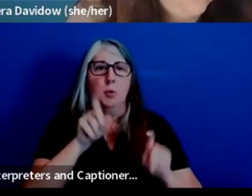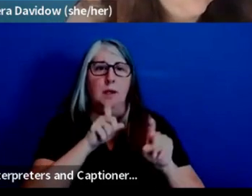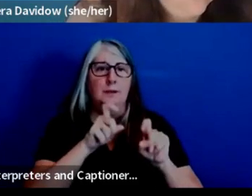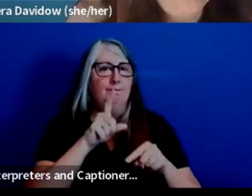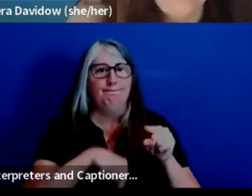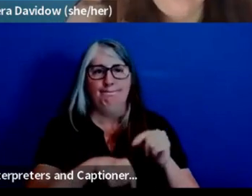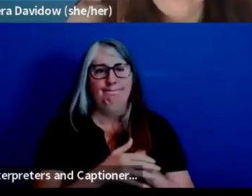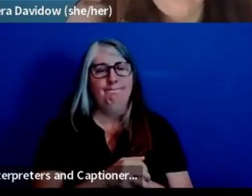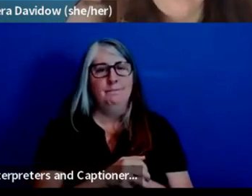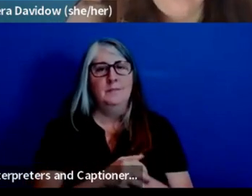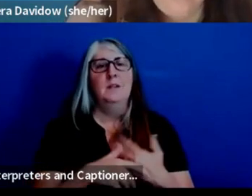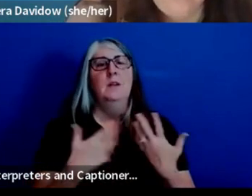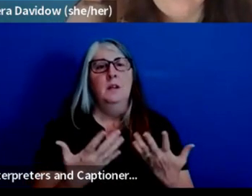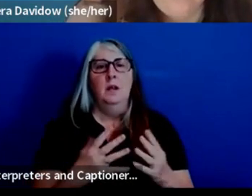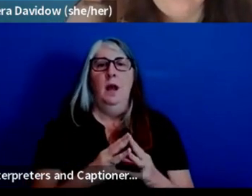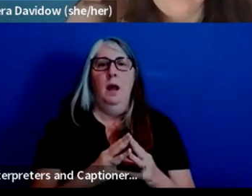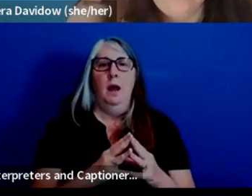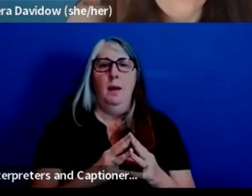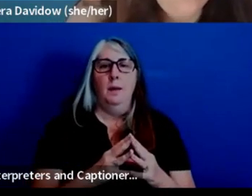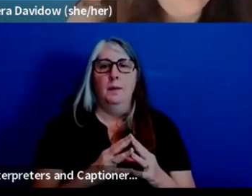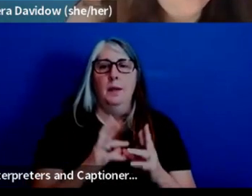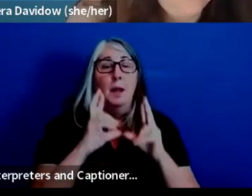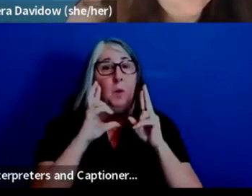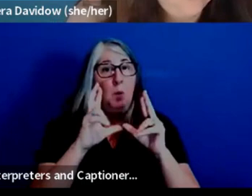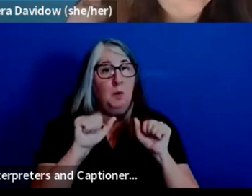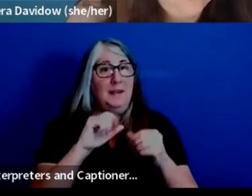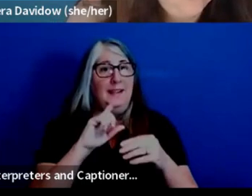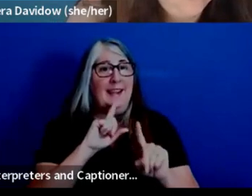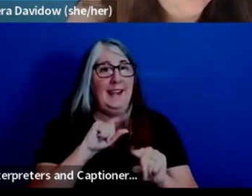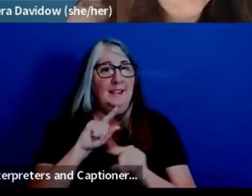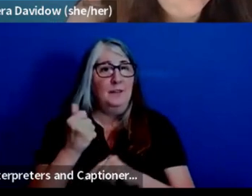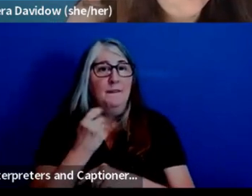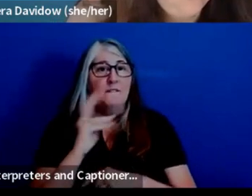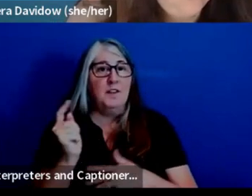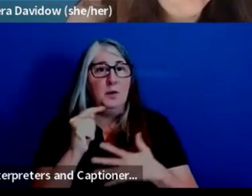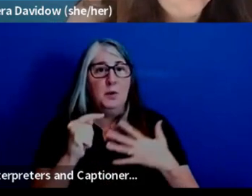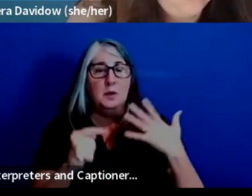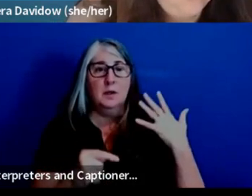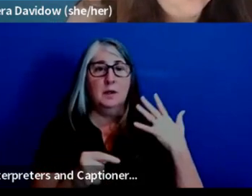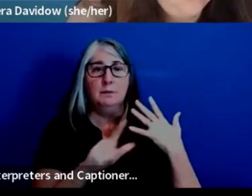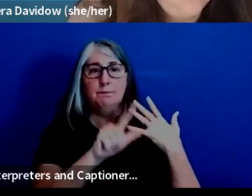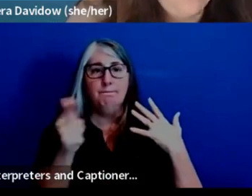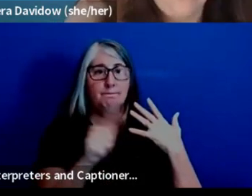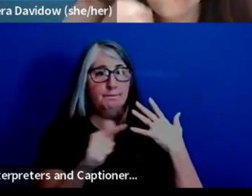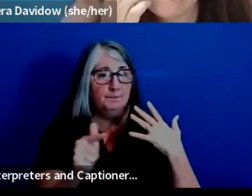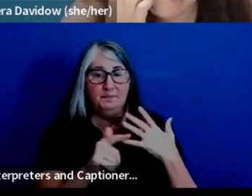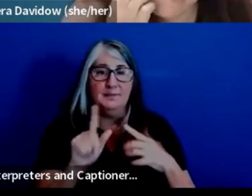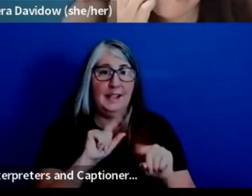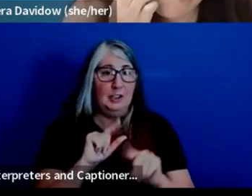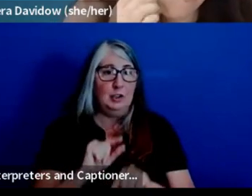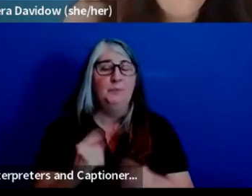All right, so I'm hoping we can get to at least a couple rounds. I would like to